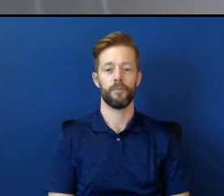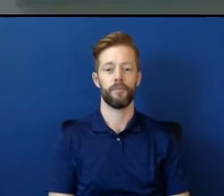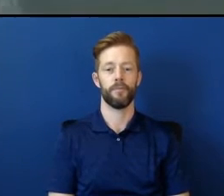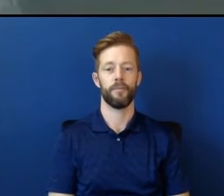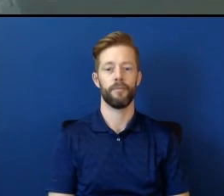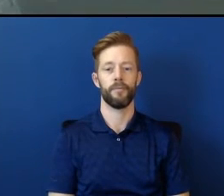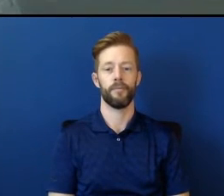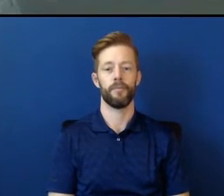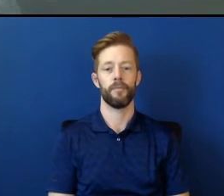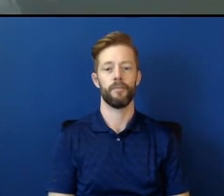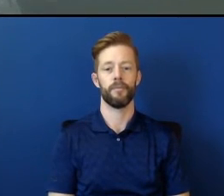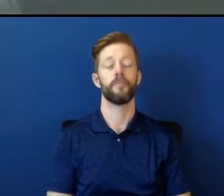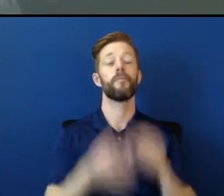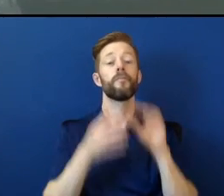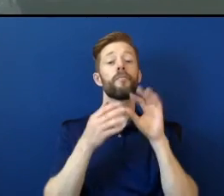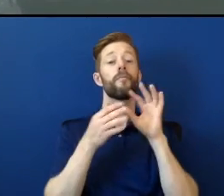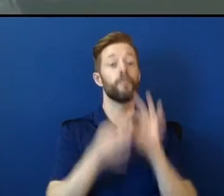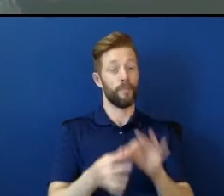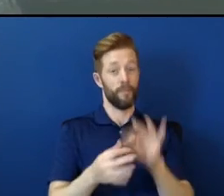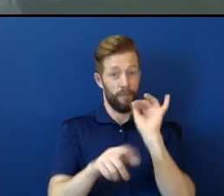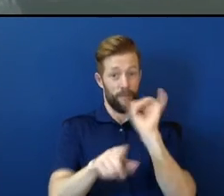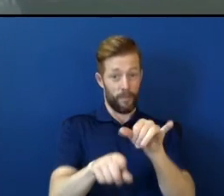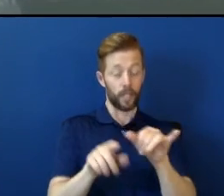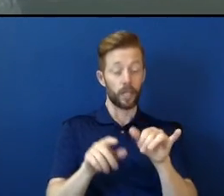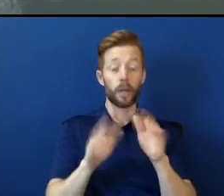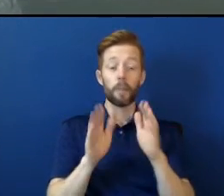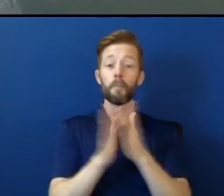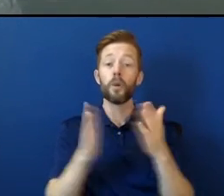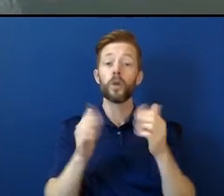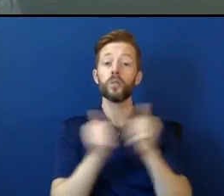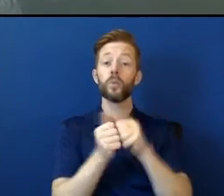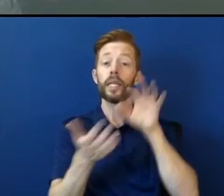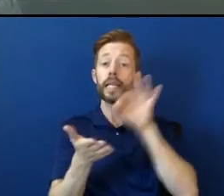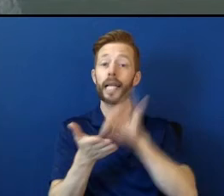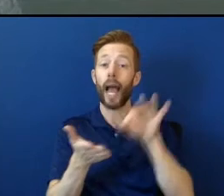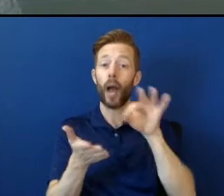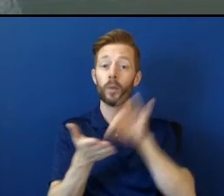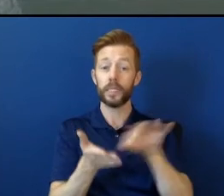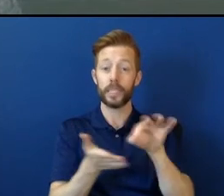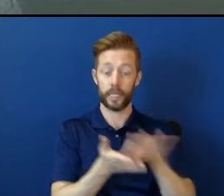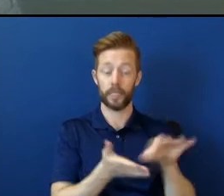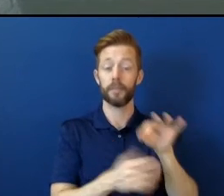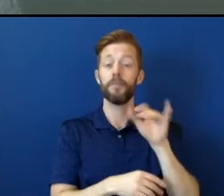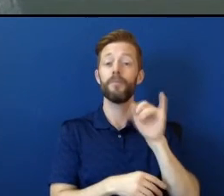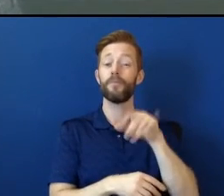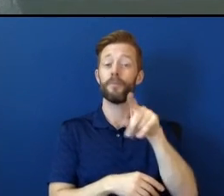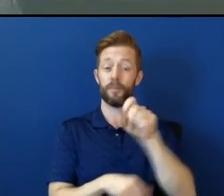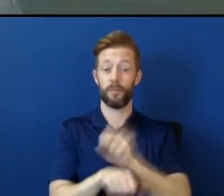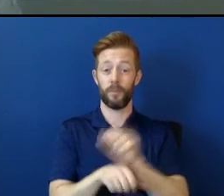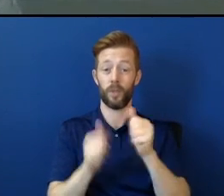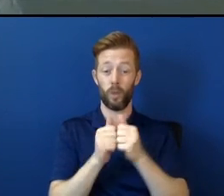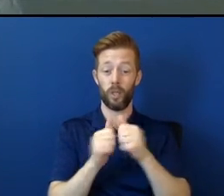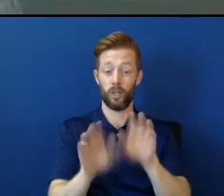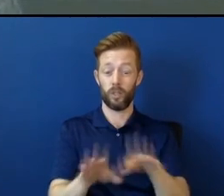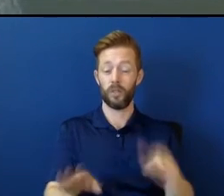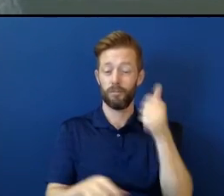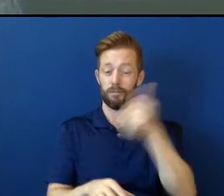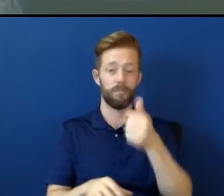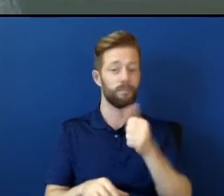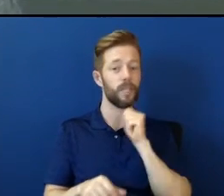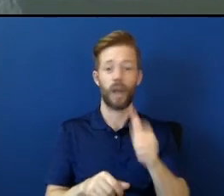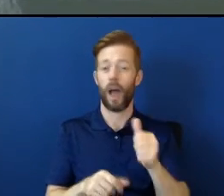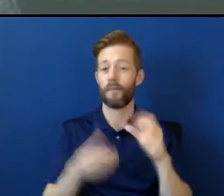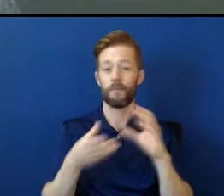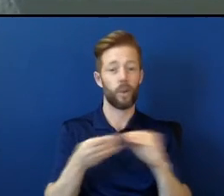Something related to that with books where there's counting. If you're working with nonverbal